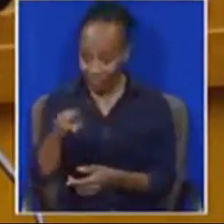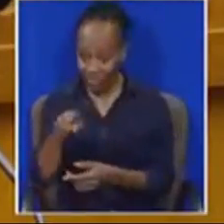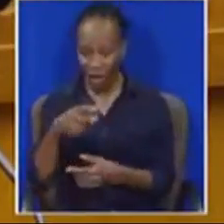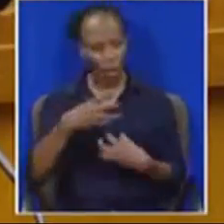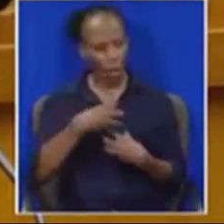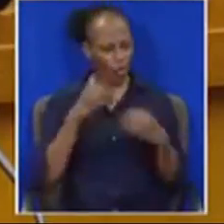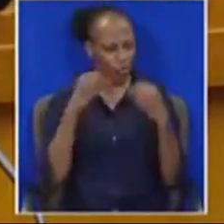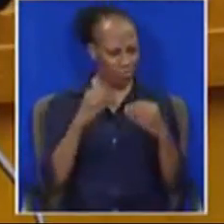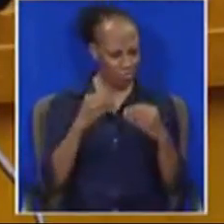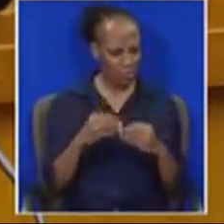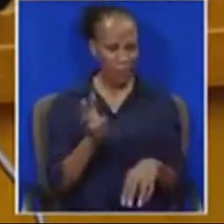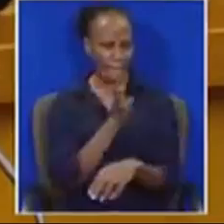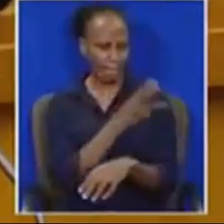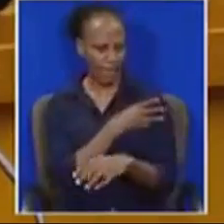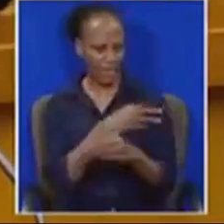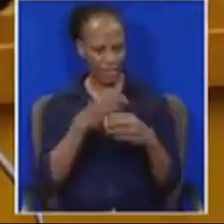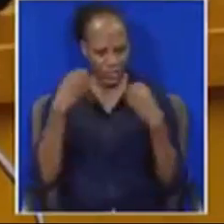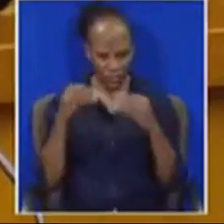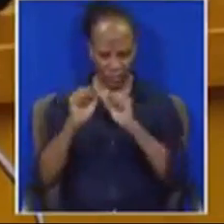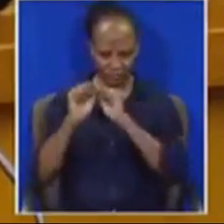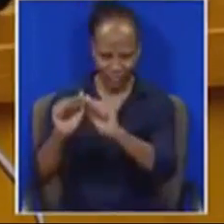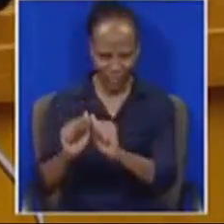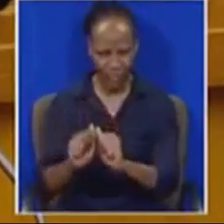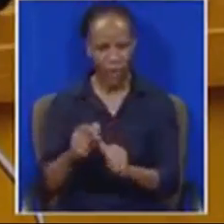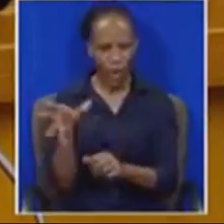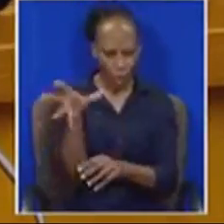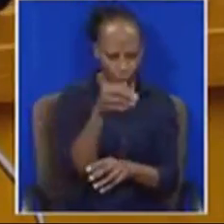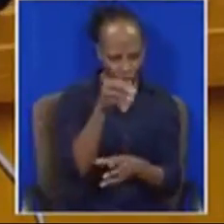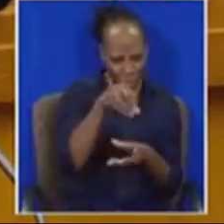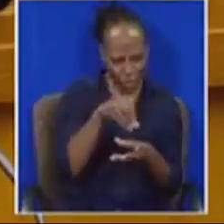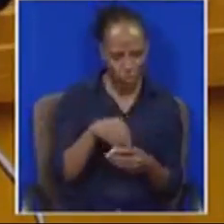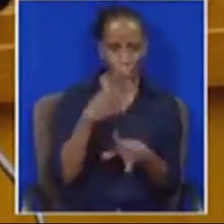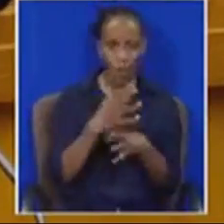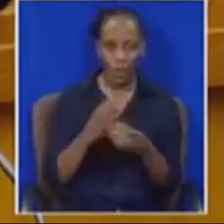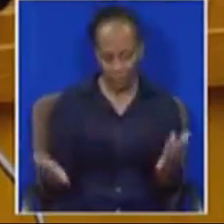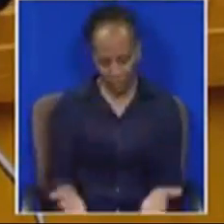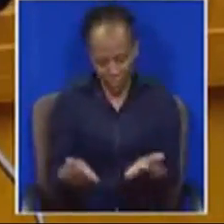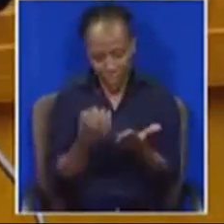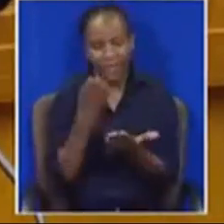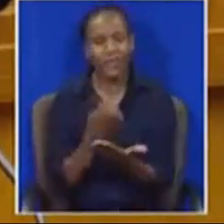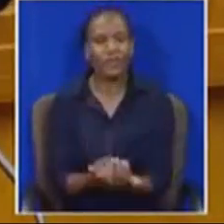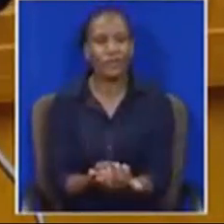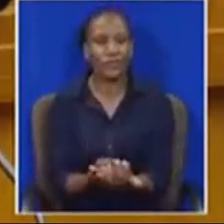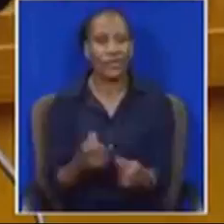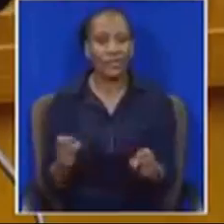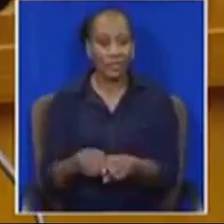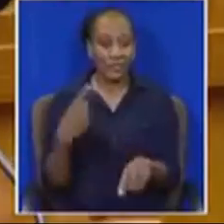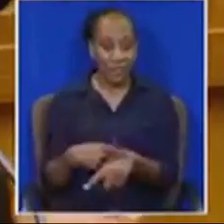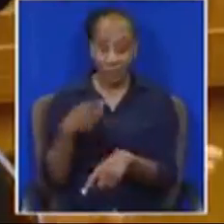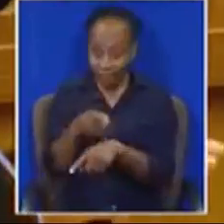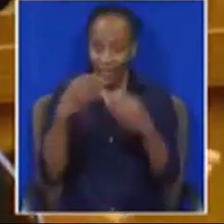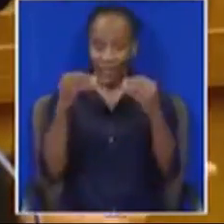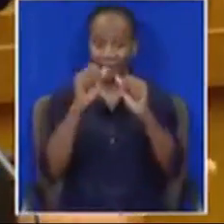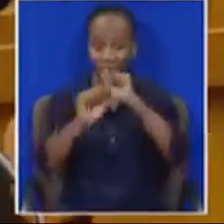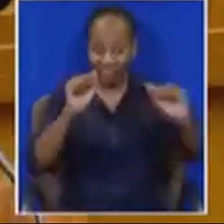become managers, they become active participants in the economy, and they become producers, and in